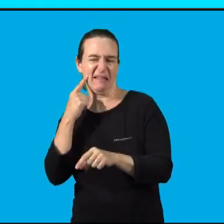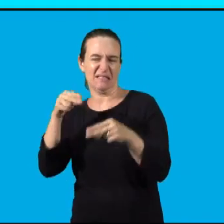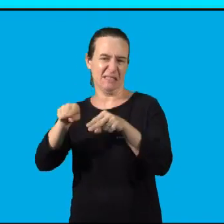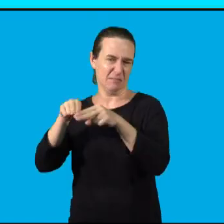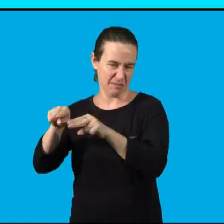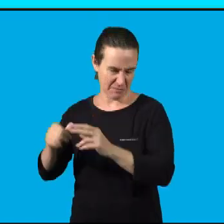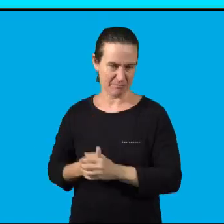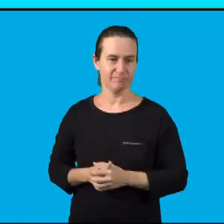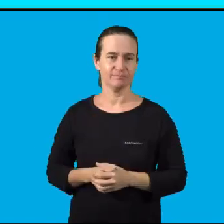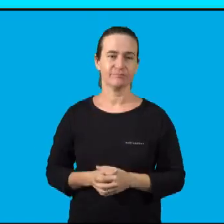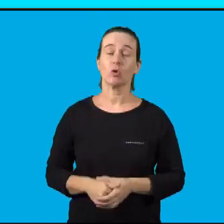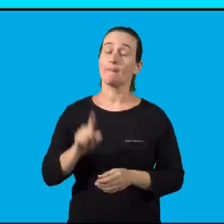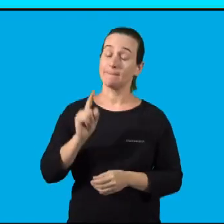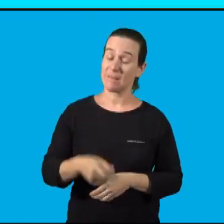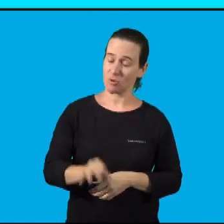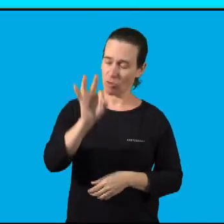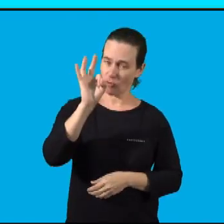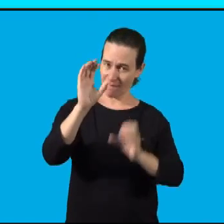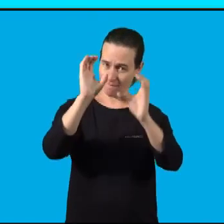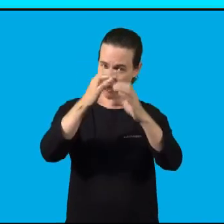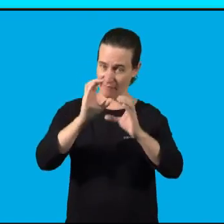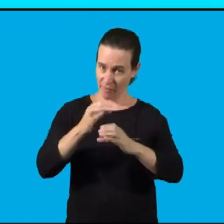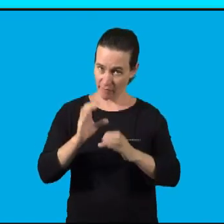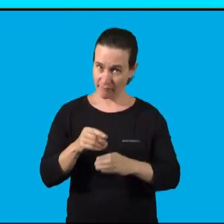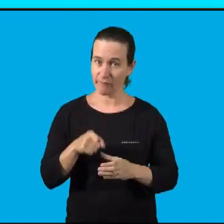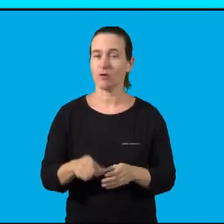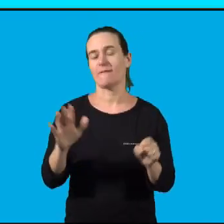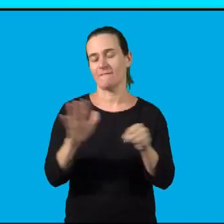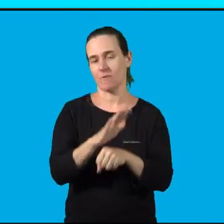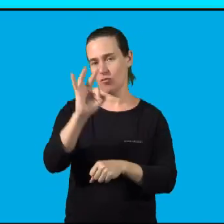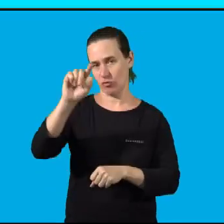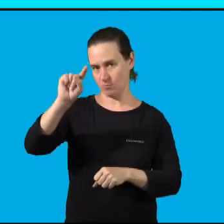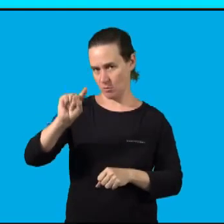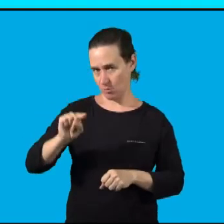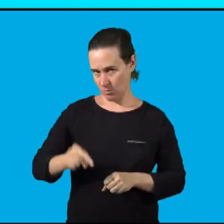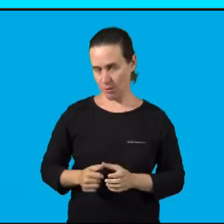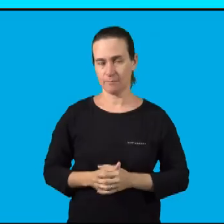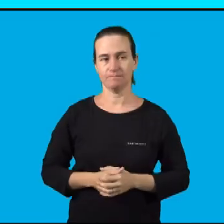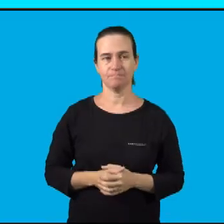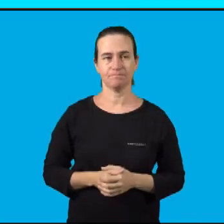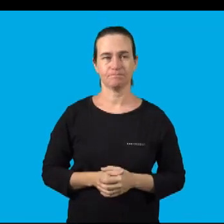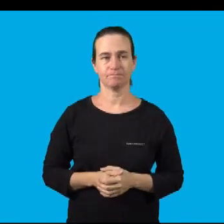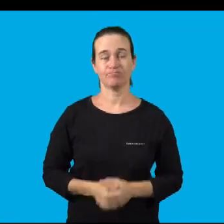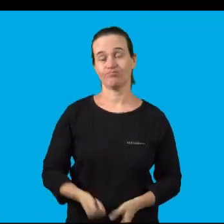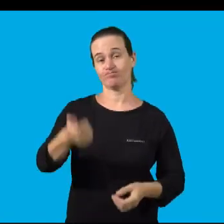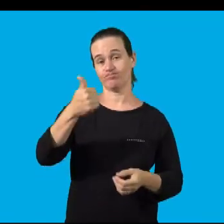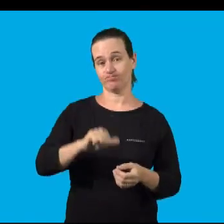So you have to refer to all 3 aspects to be awarded the 3